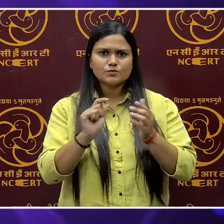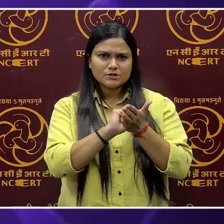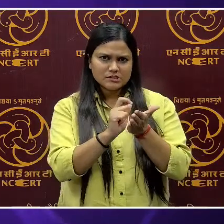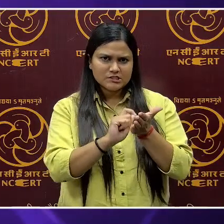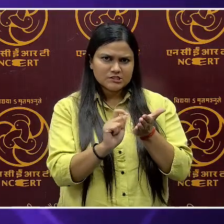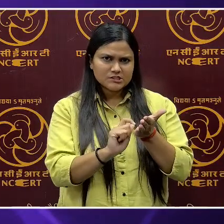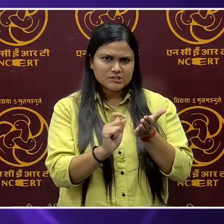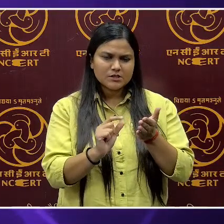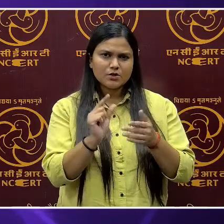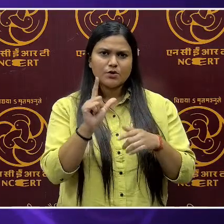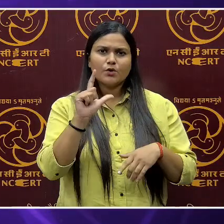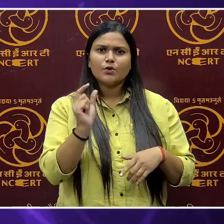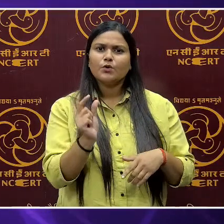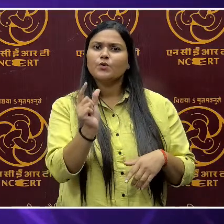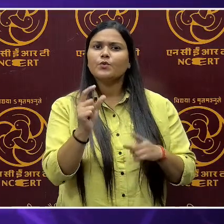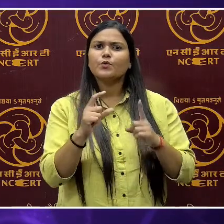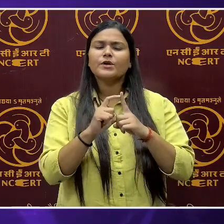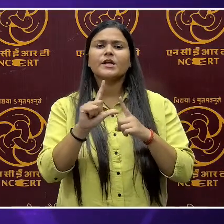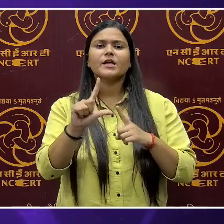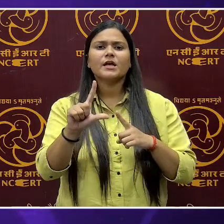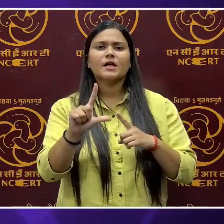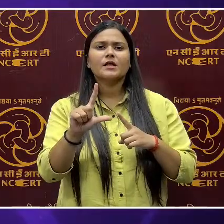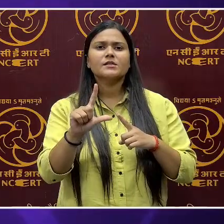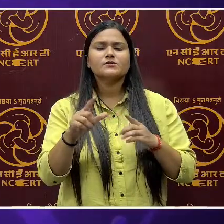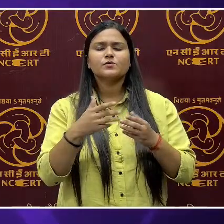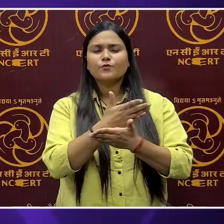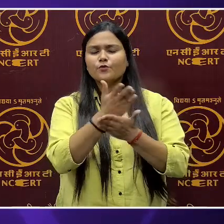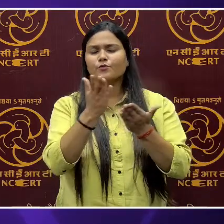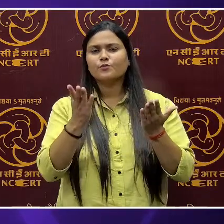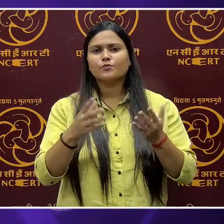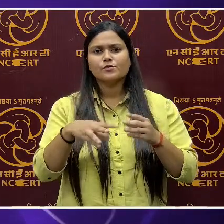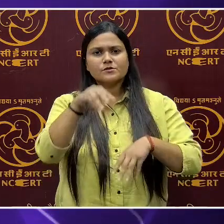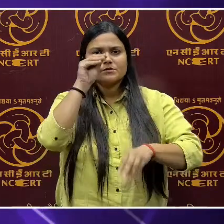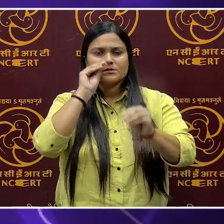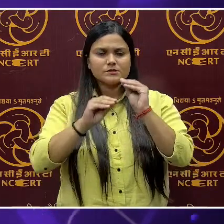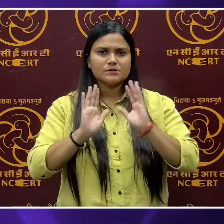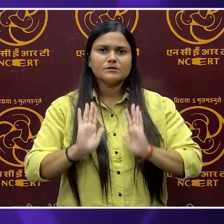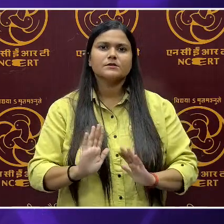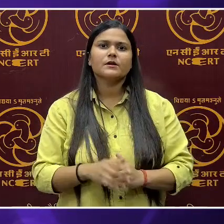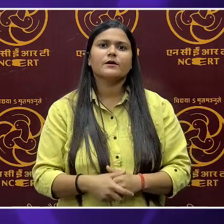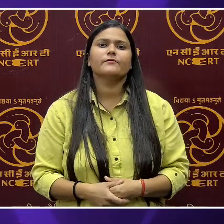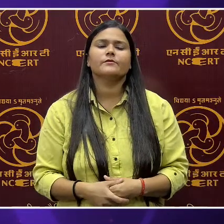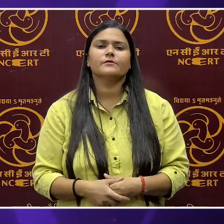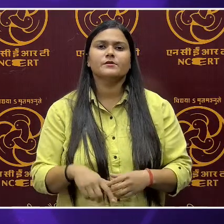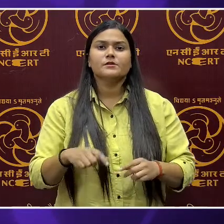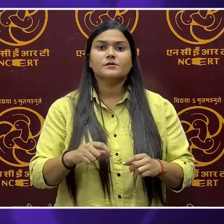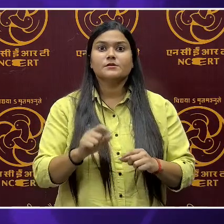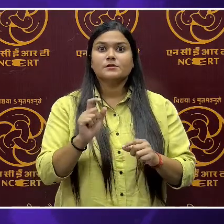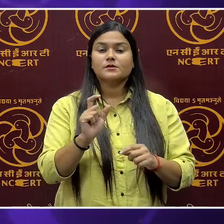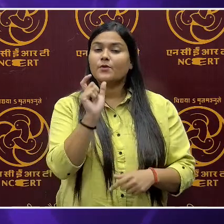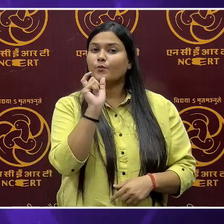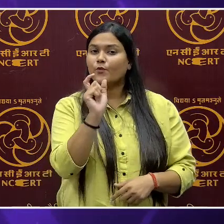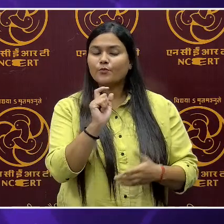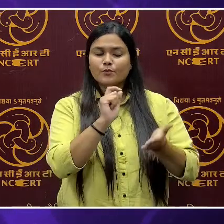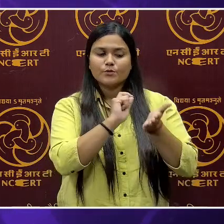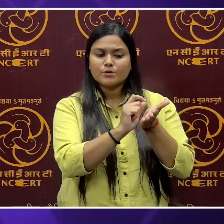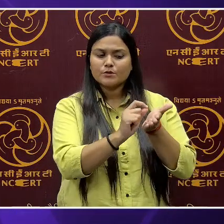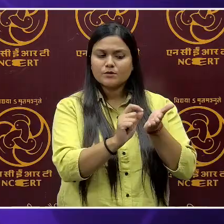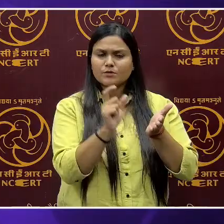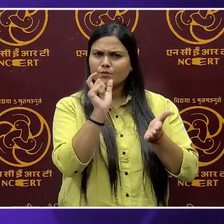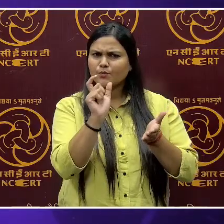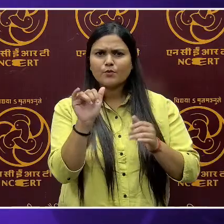the UDL Universal Design of Learning. So the text is not the same as you see in the